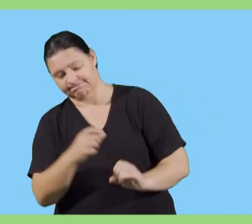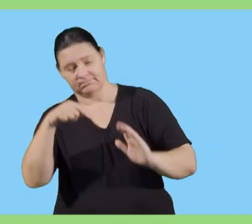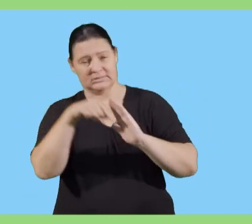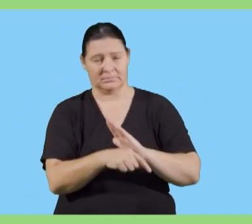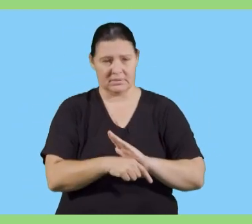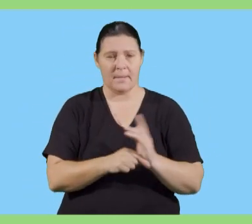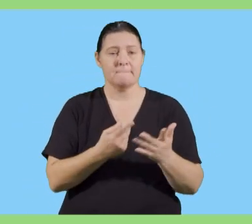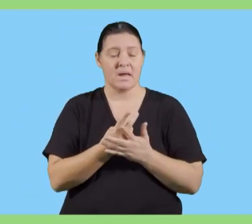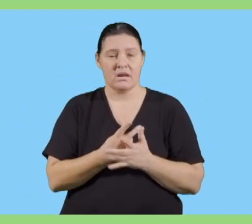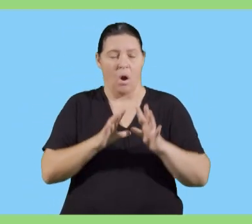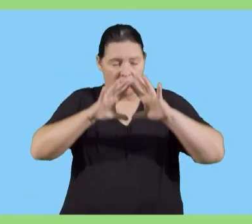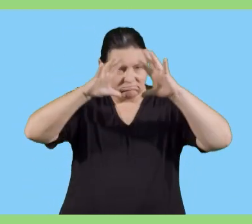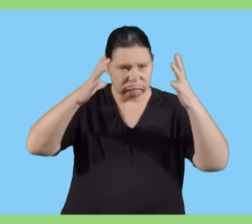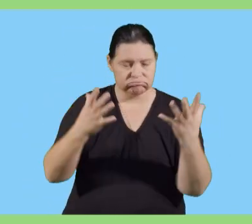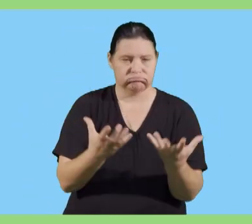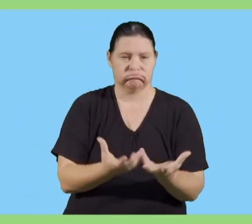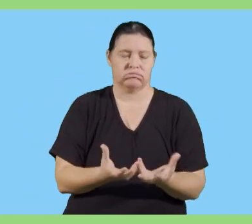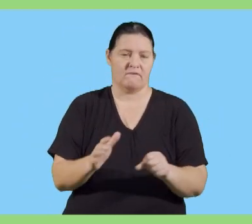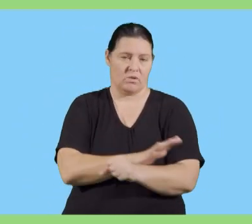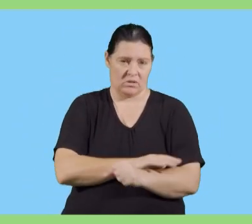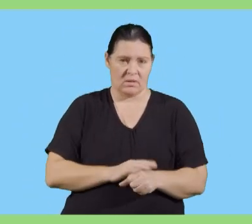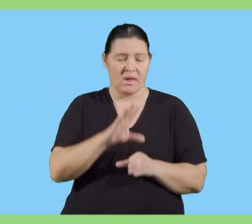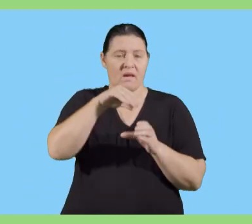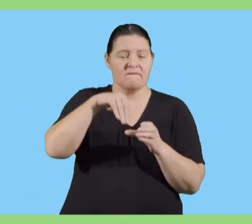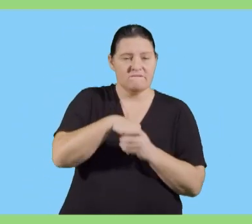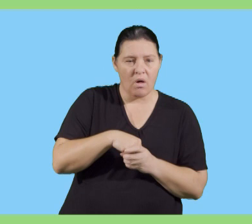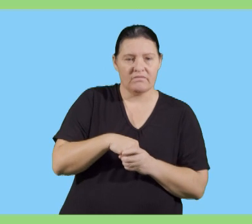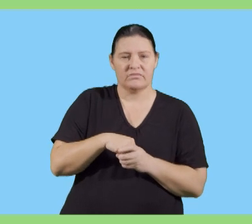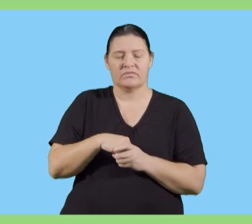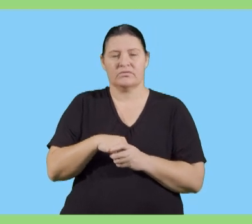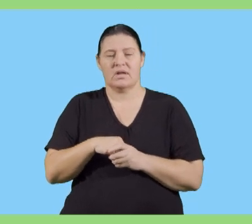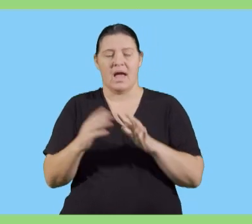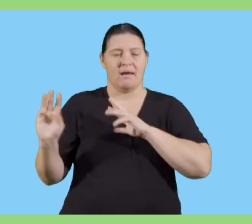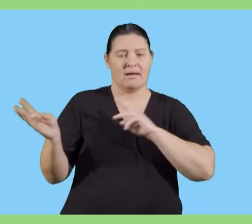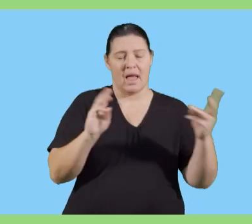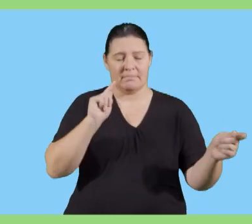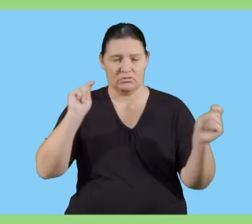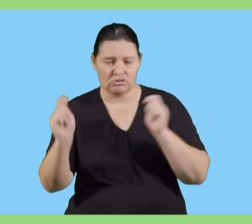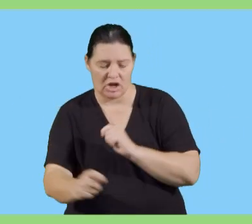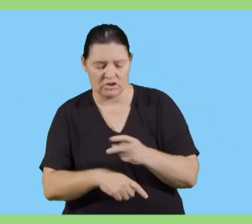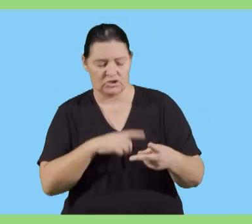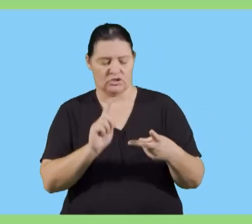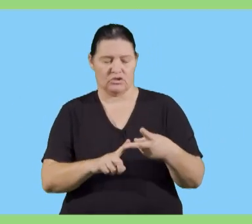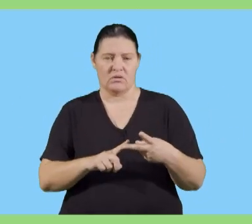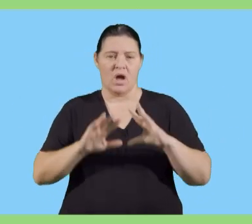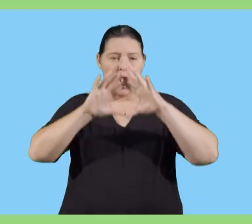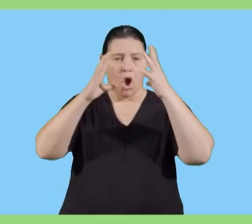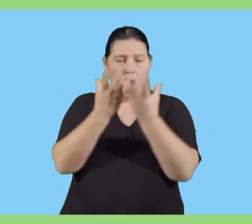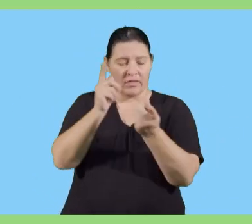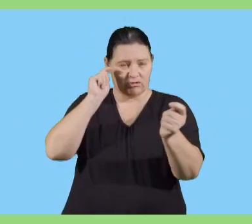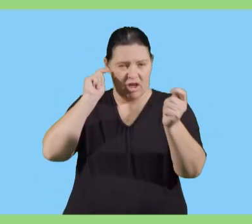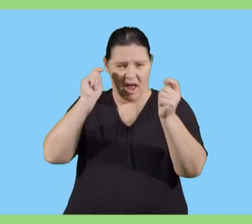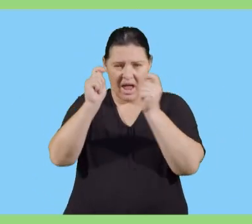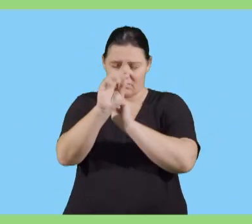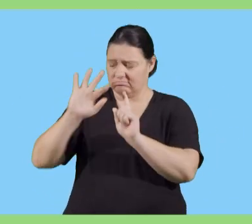at how the earth has changed over time. Try not to confuse ecology, which is referring to a